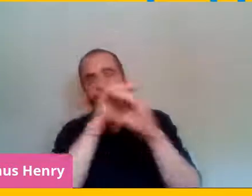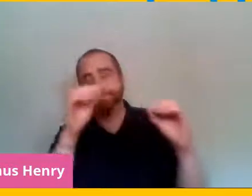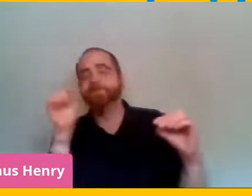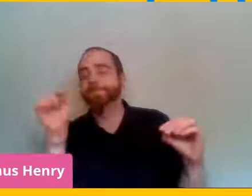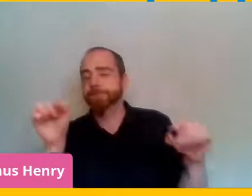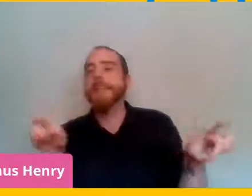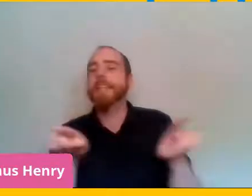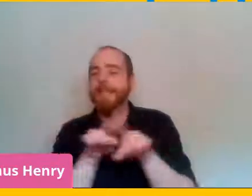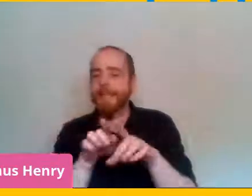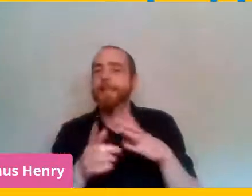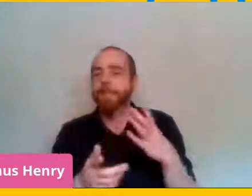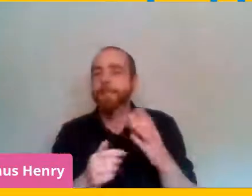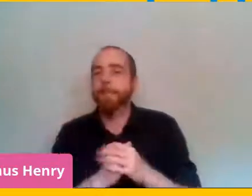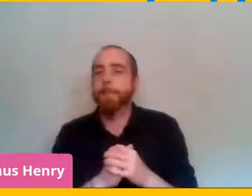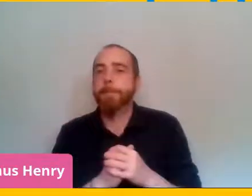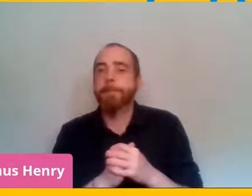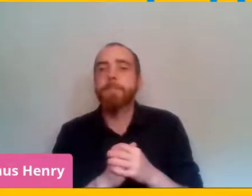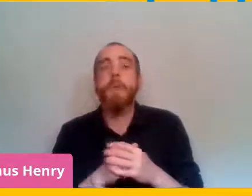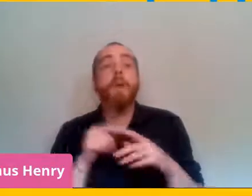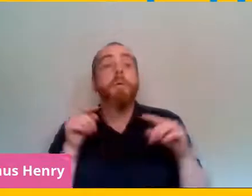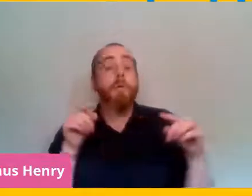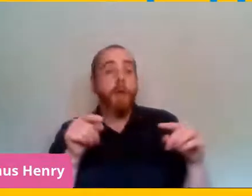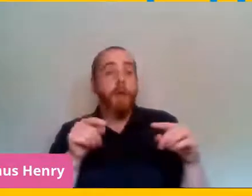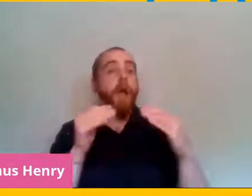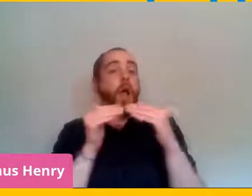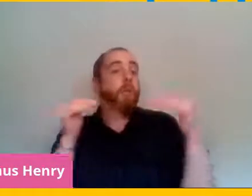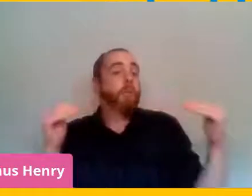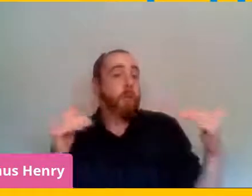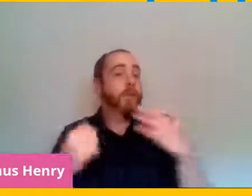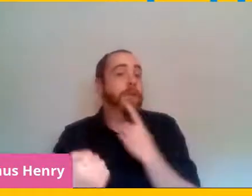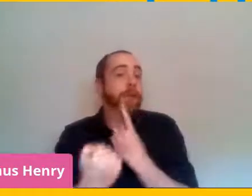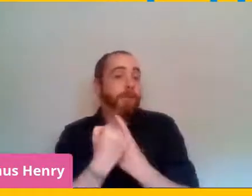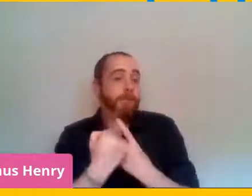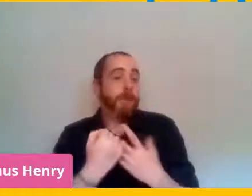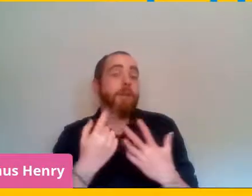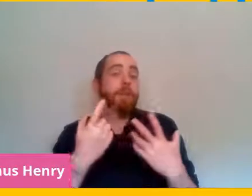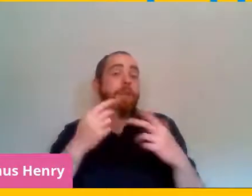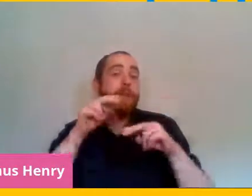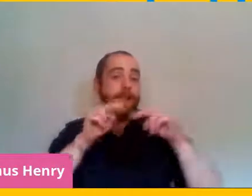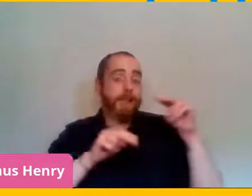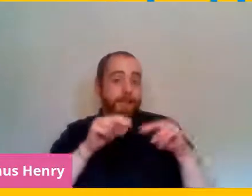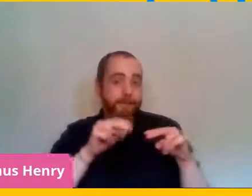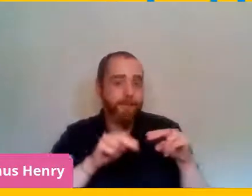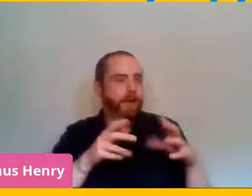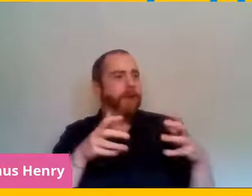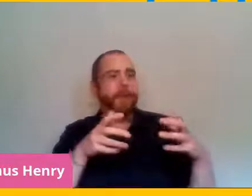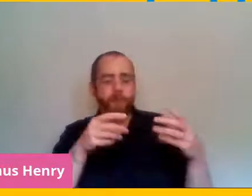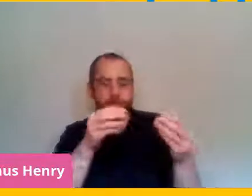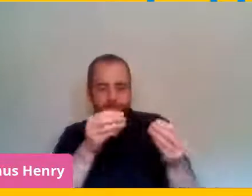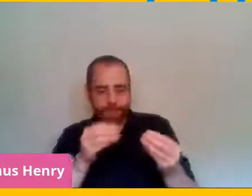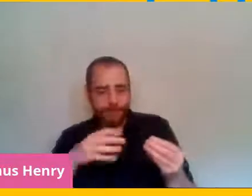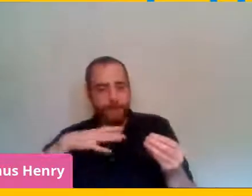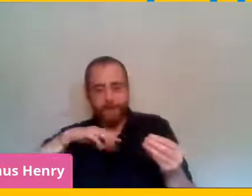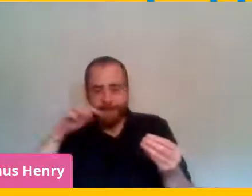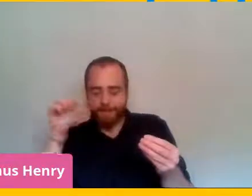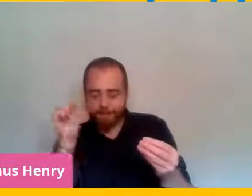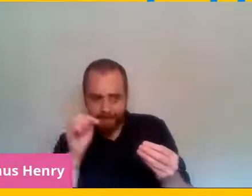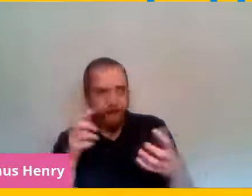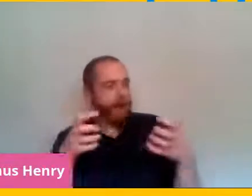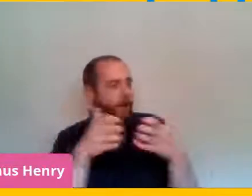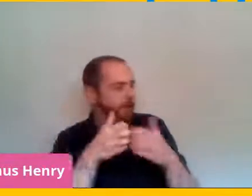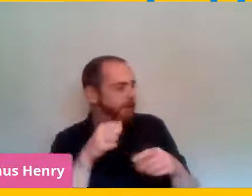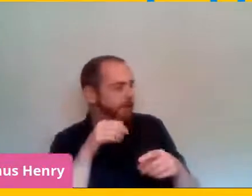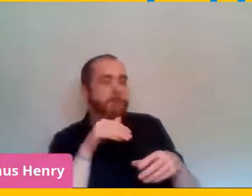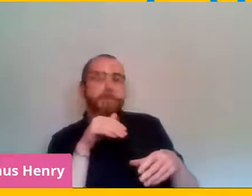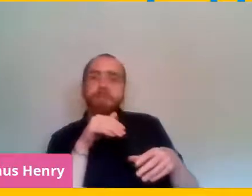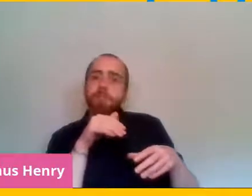question that came in was about how can these equality impact assessments be used to fight casualized workers being disproportionately